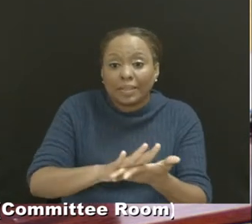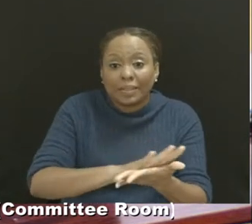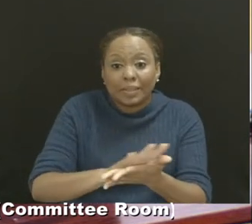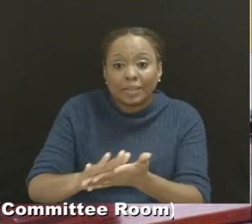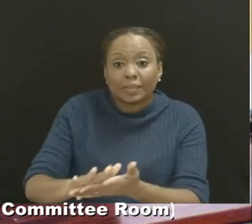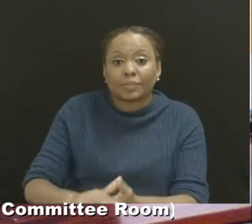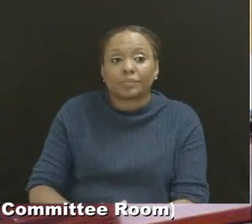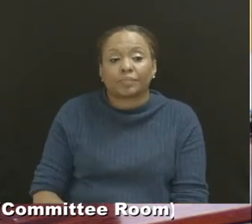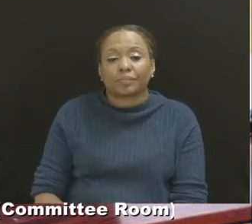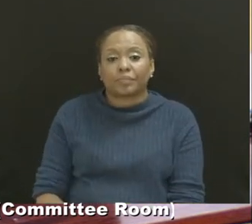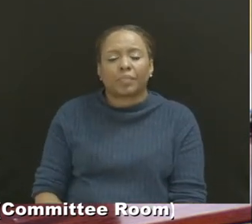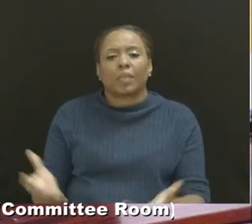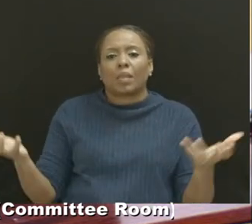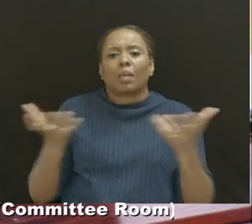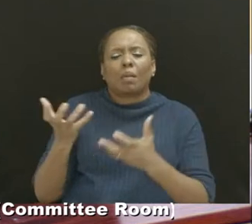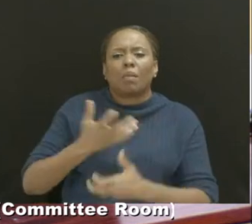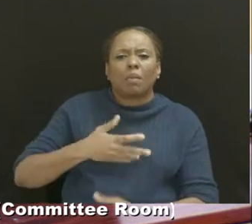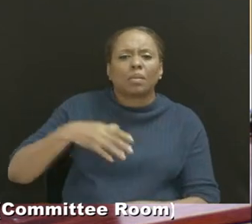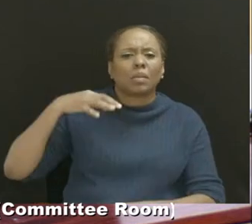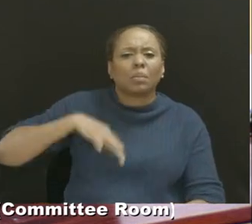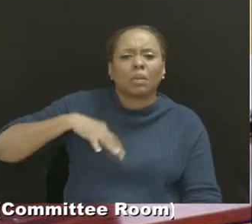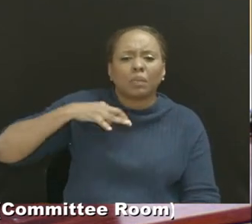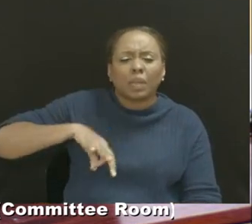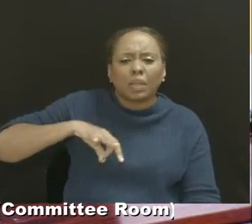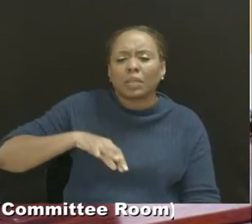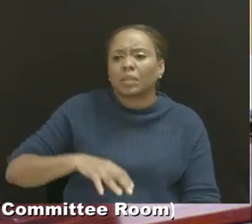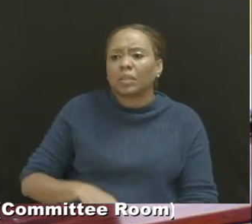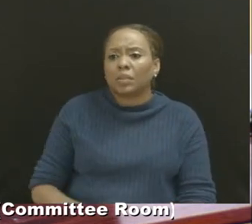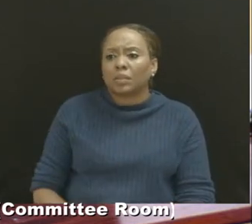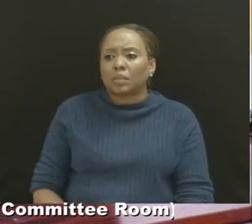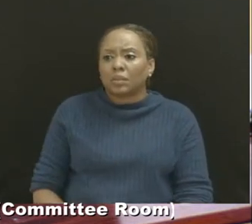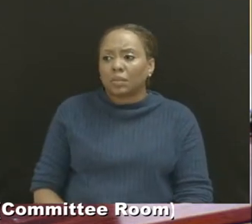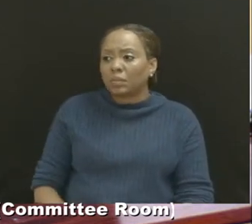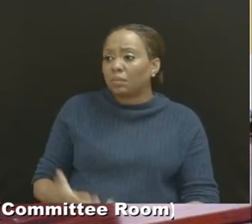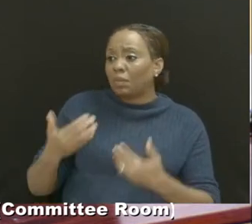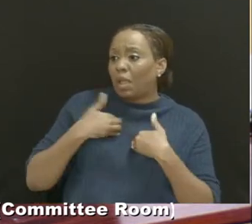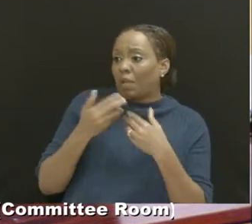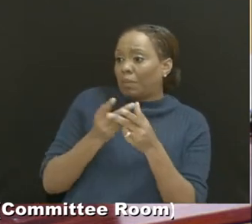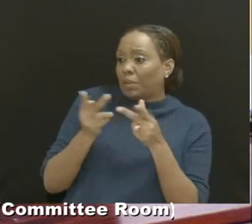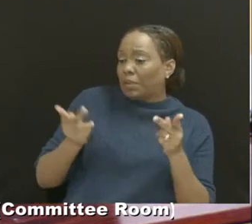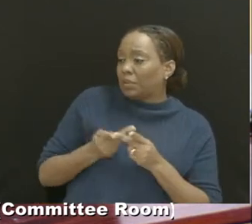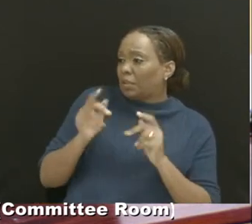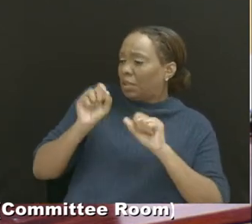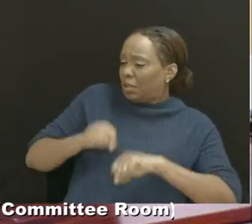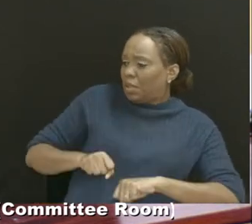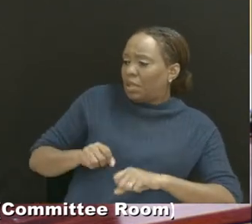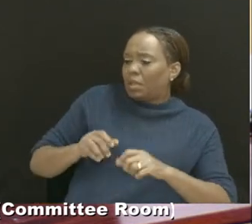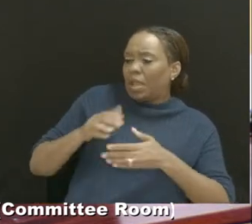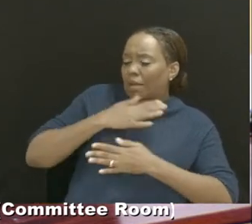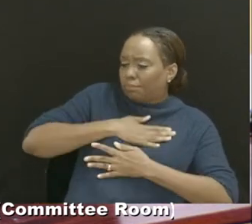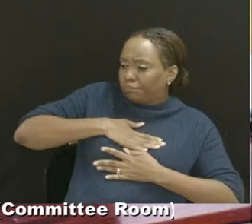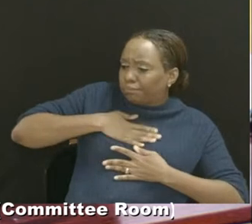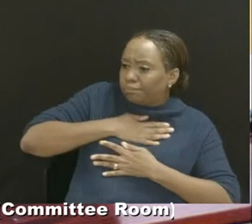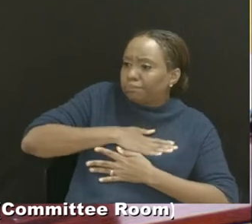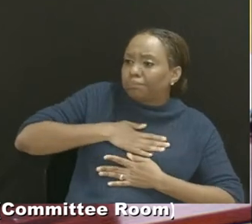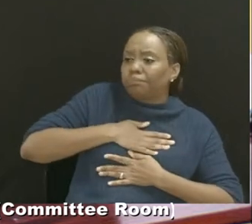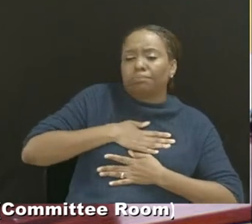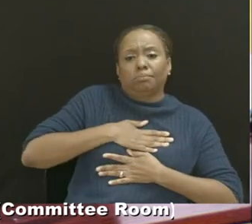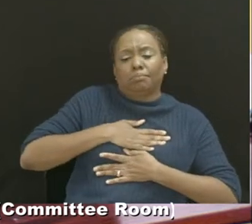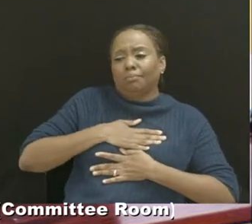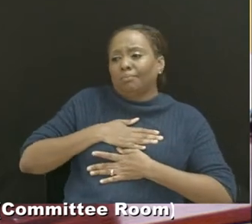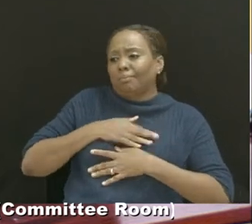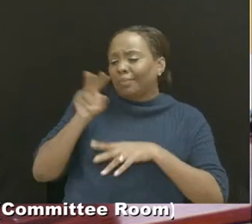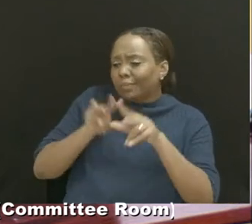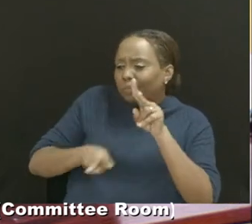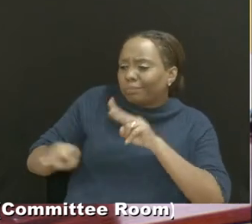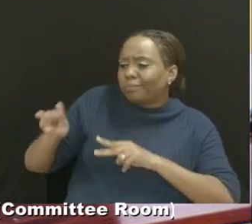is the psychosocial benefits to it? When you have those spaces that you can recreate in, these types of conversations we need to have in